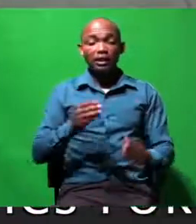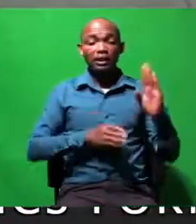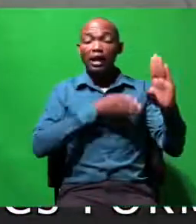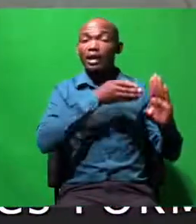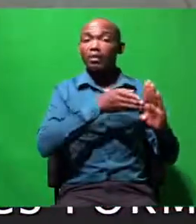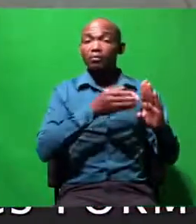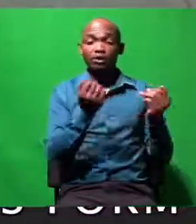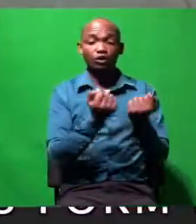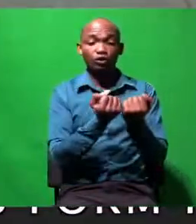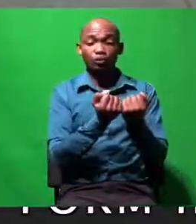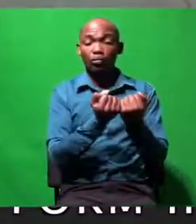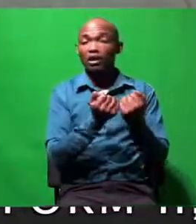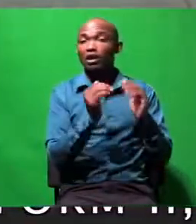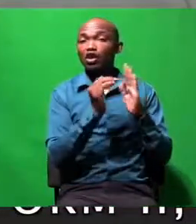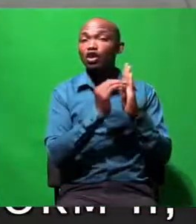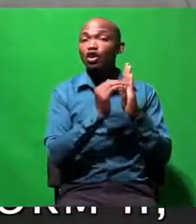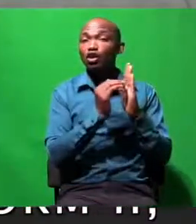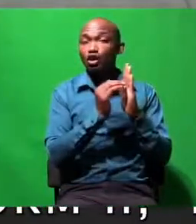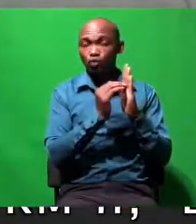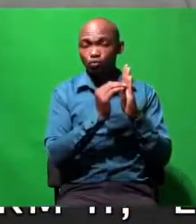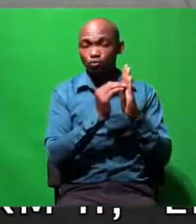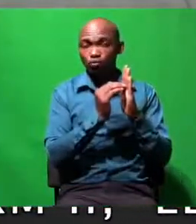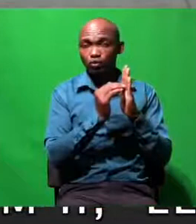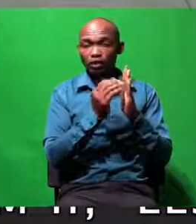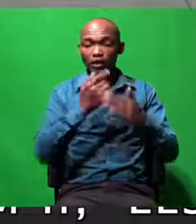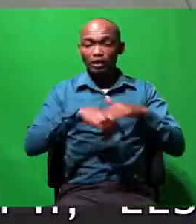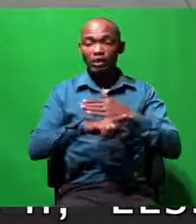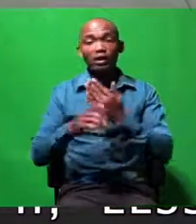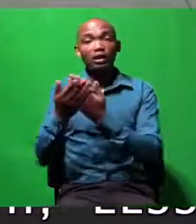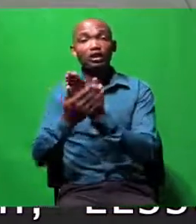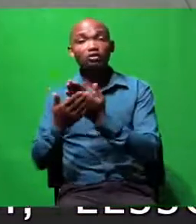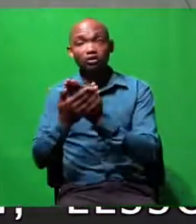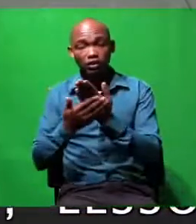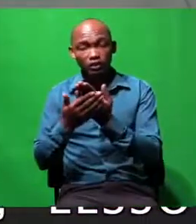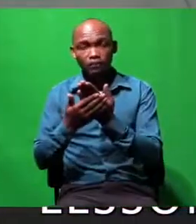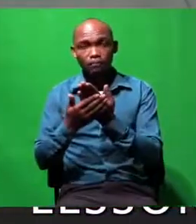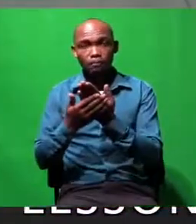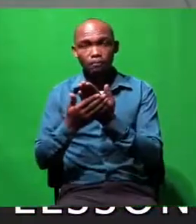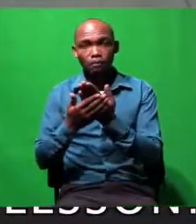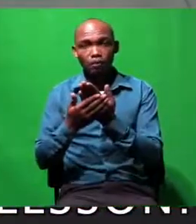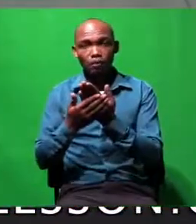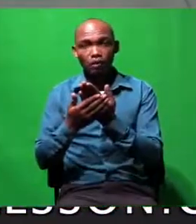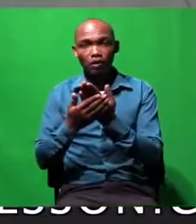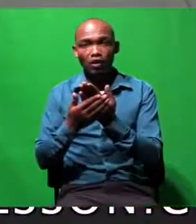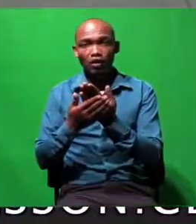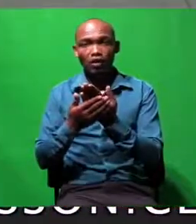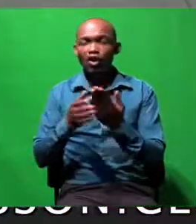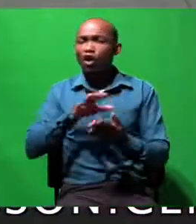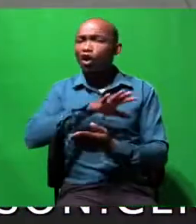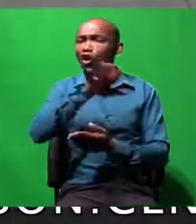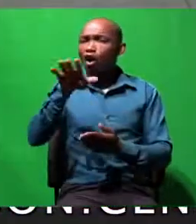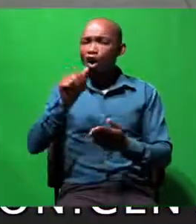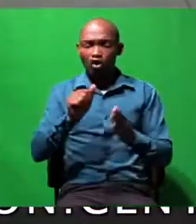make laws. To make laws of the country. So any law, you know